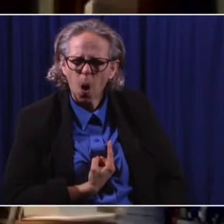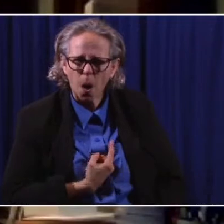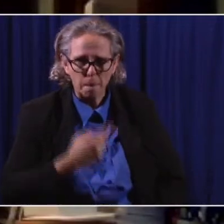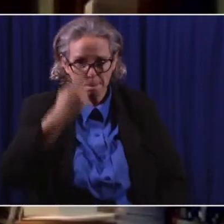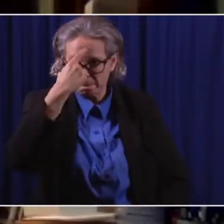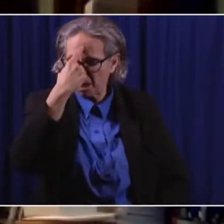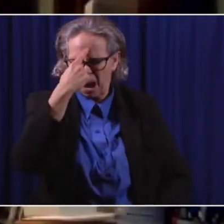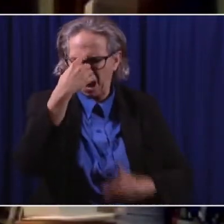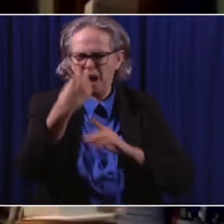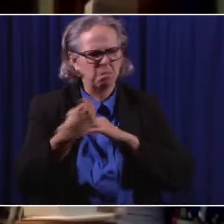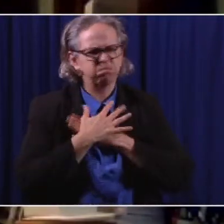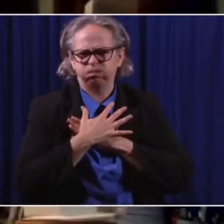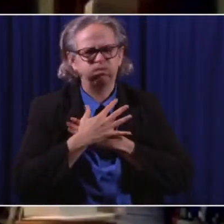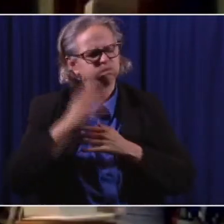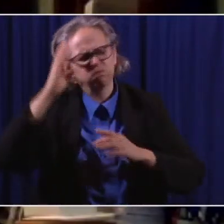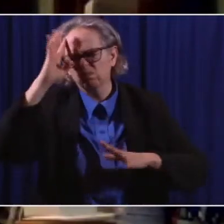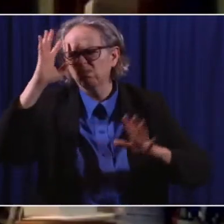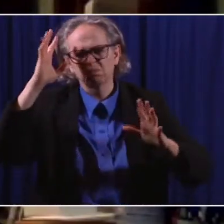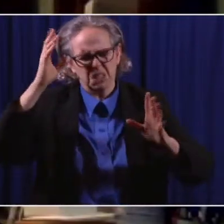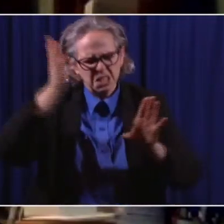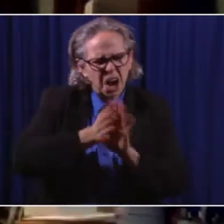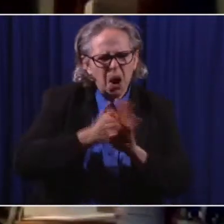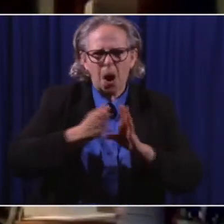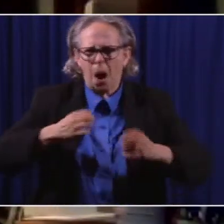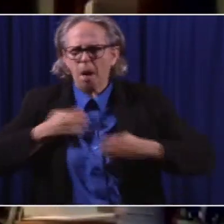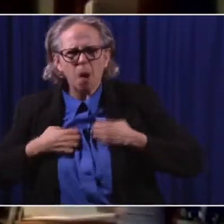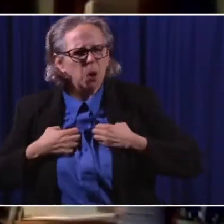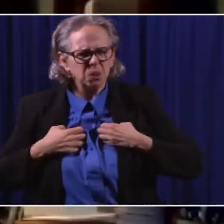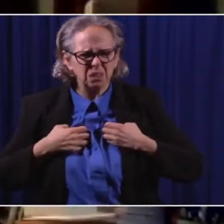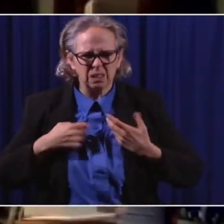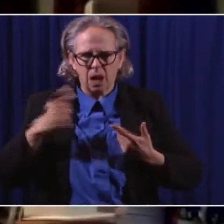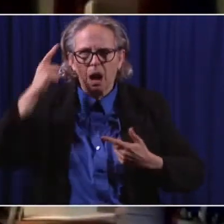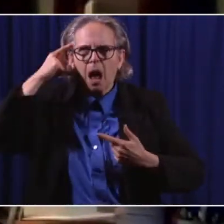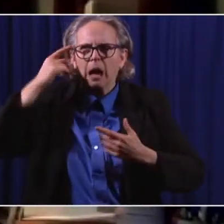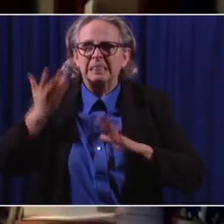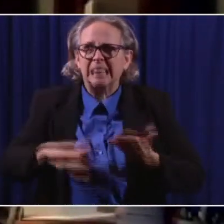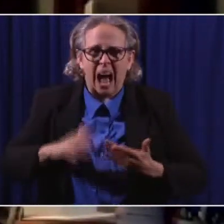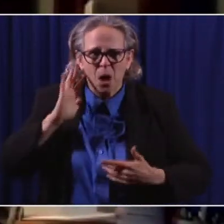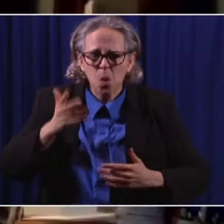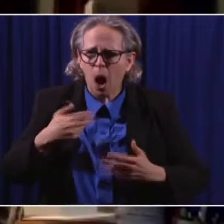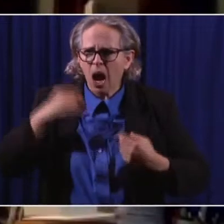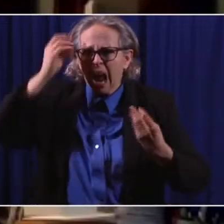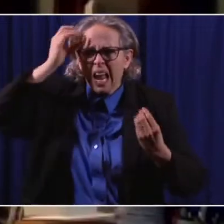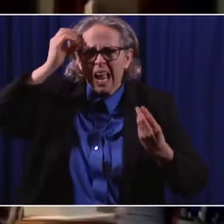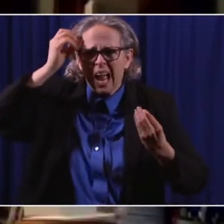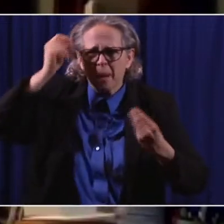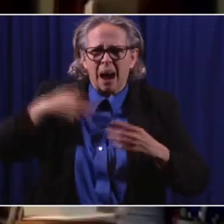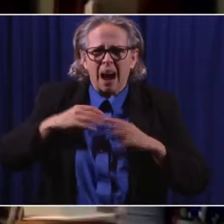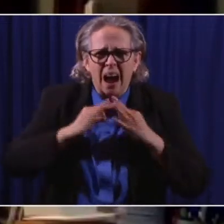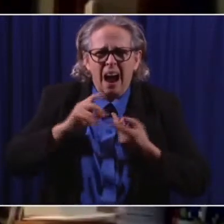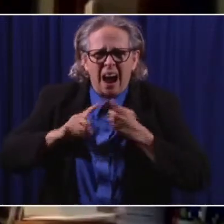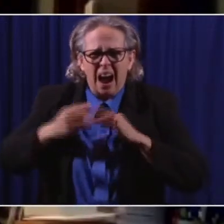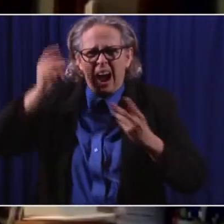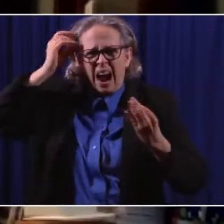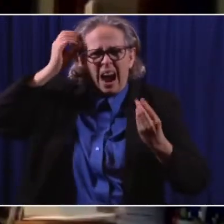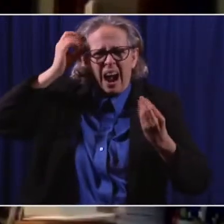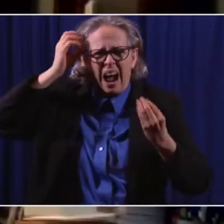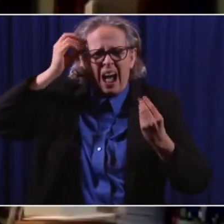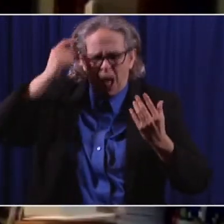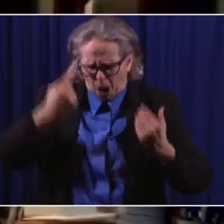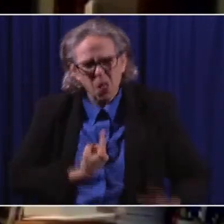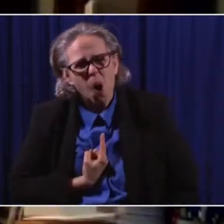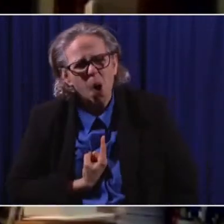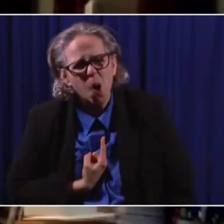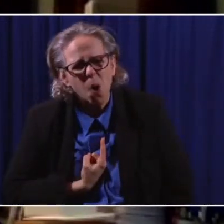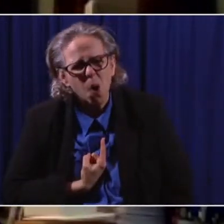start to think about, life and death, and you're in the throes of, at the same time, the way I described it to one of my